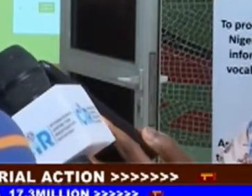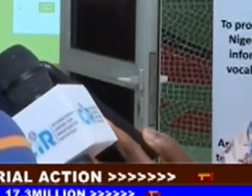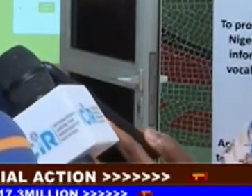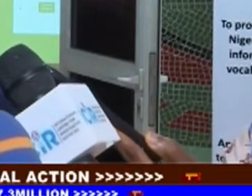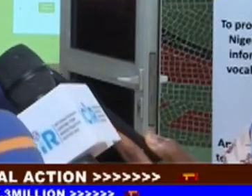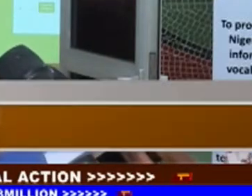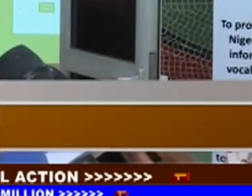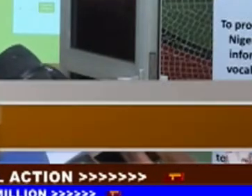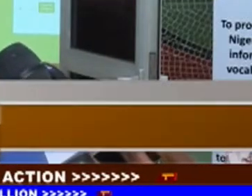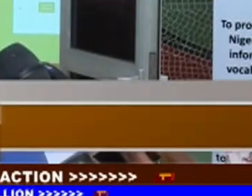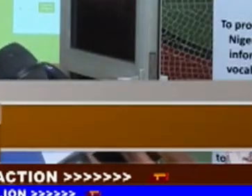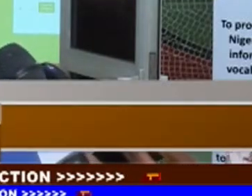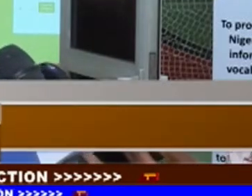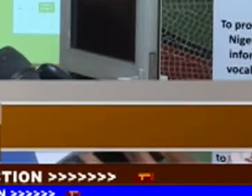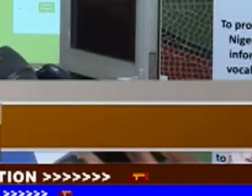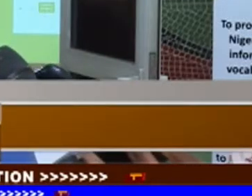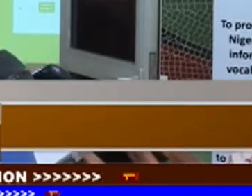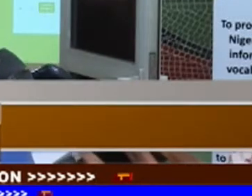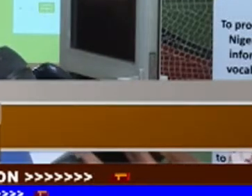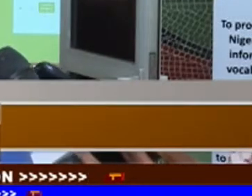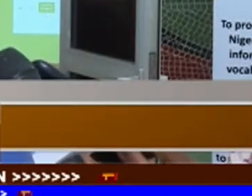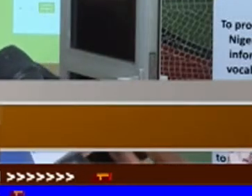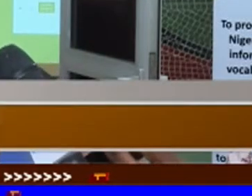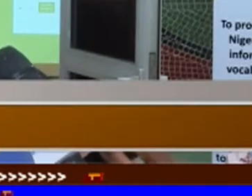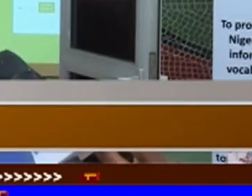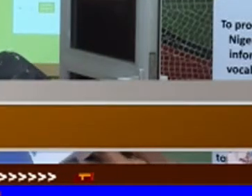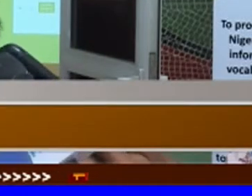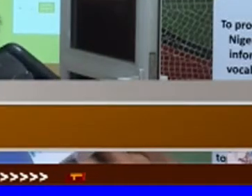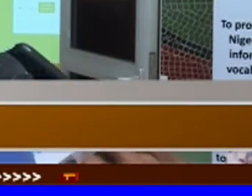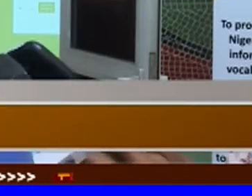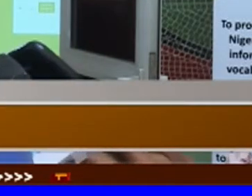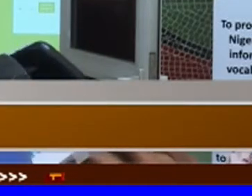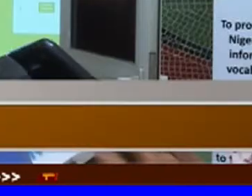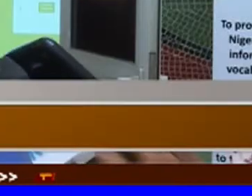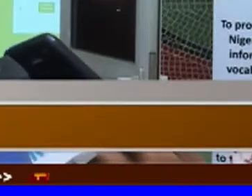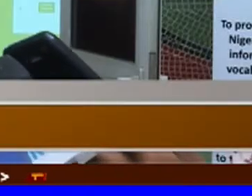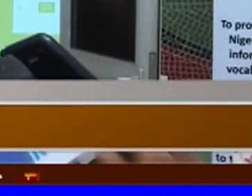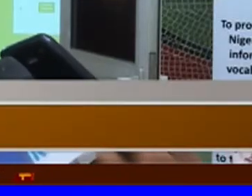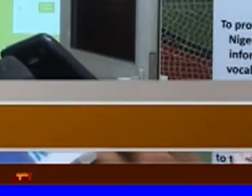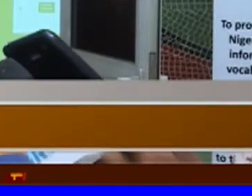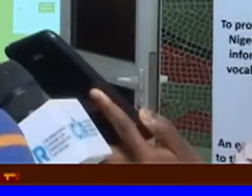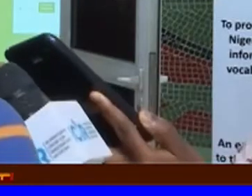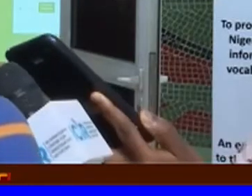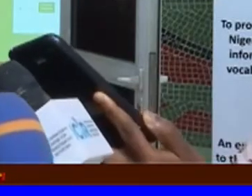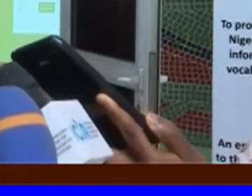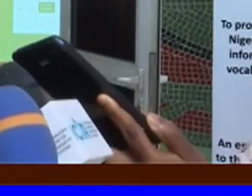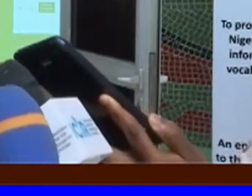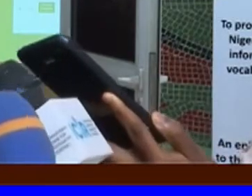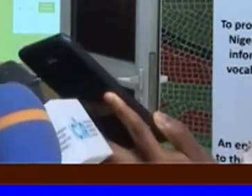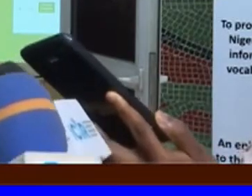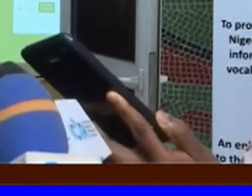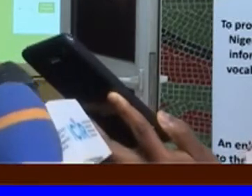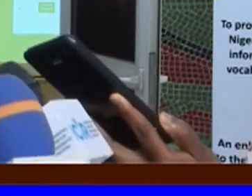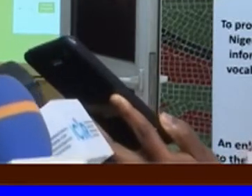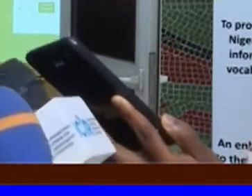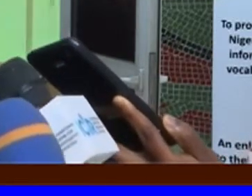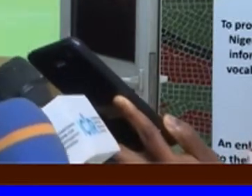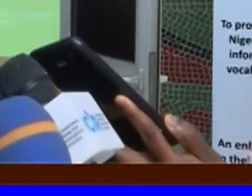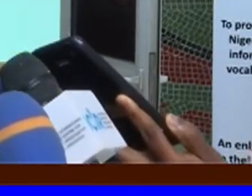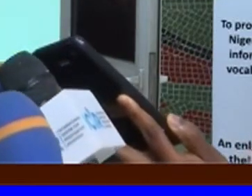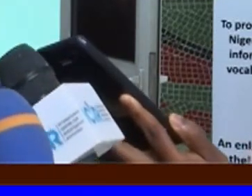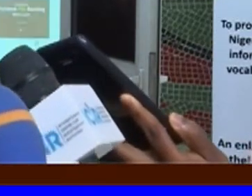of public interest. And once this feedback are gotten, then journalists can now push the information